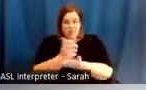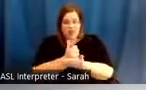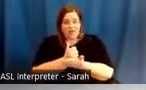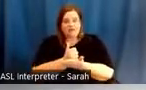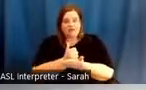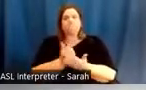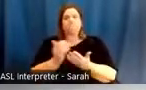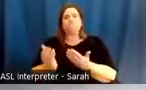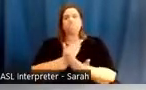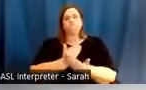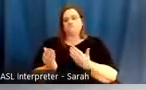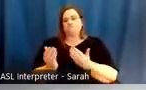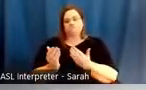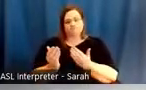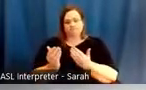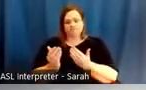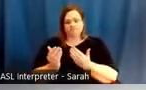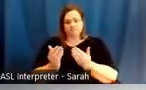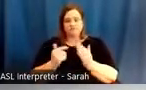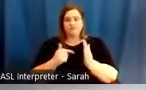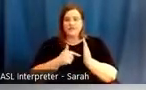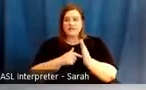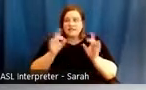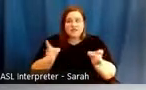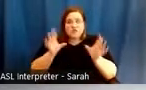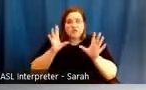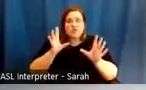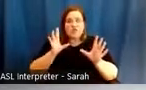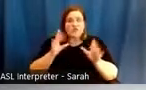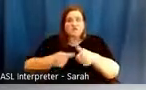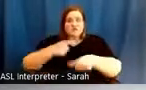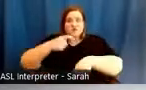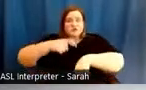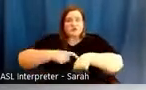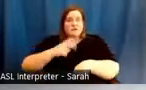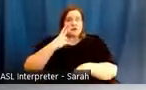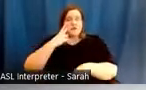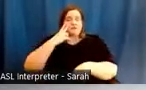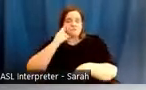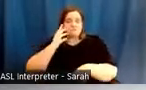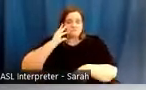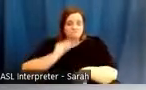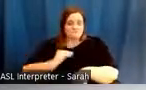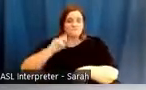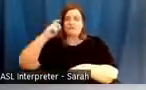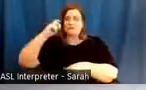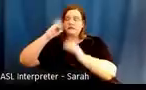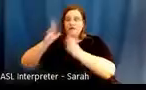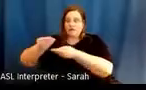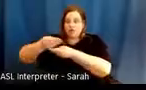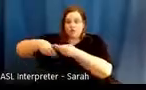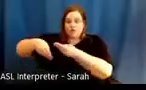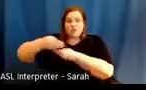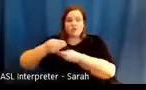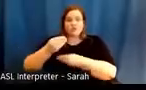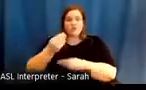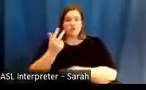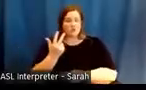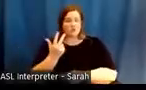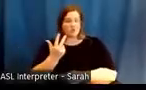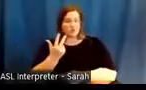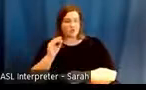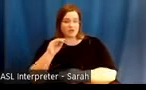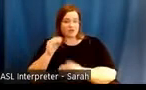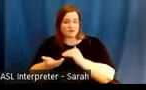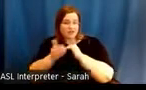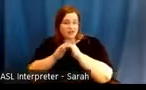matter. And this is a crisis like we've never seen. And the governor's budget had a 3%